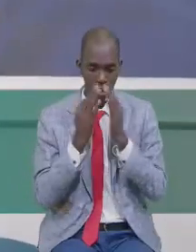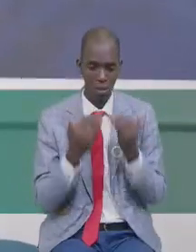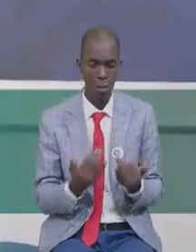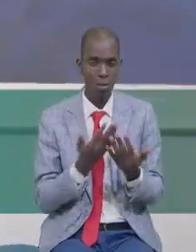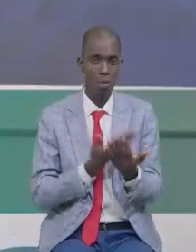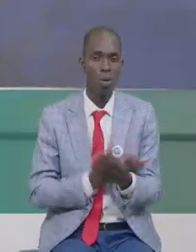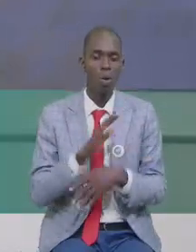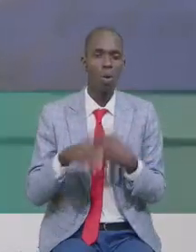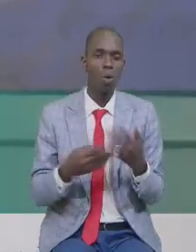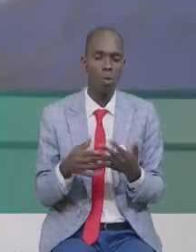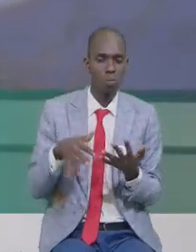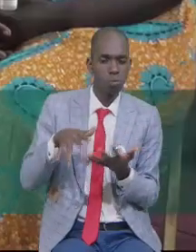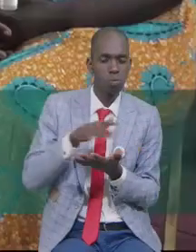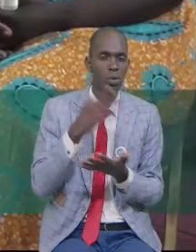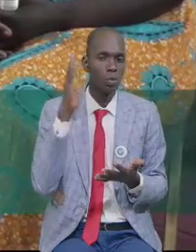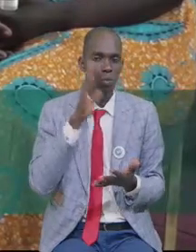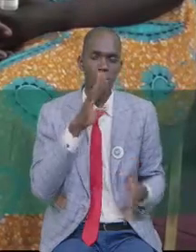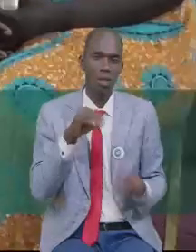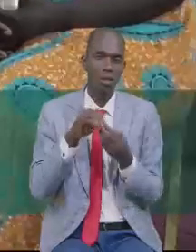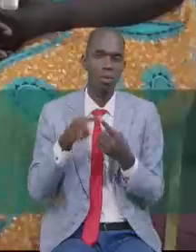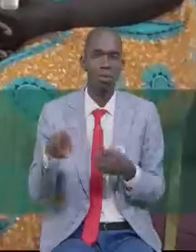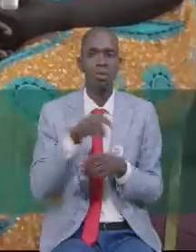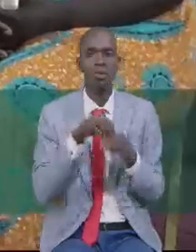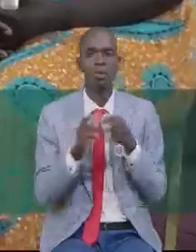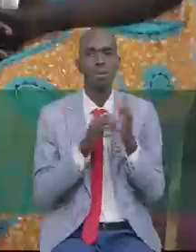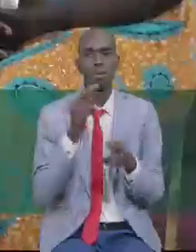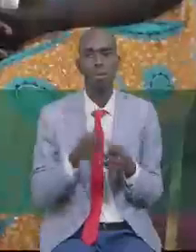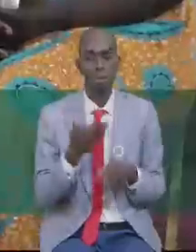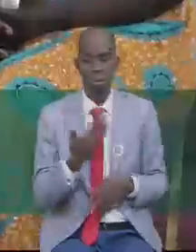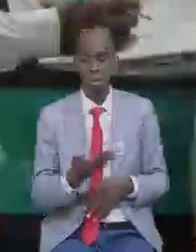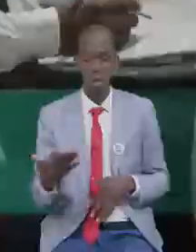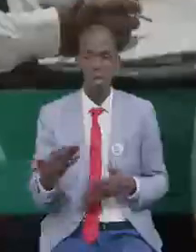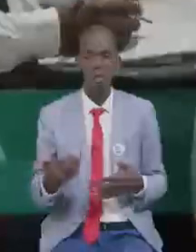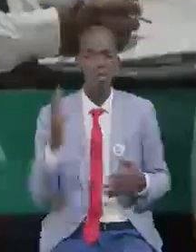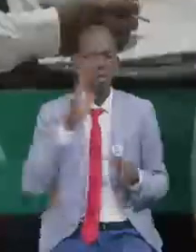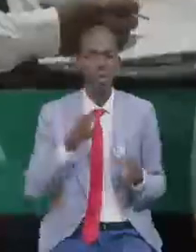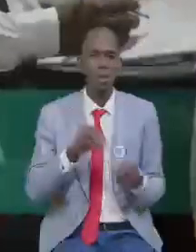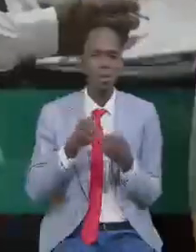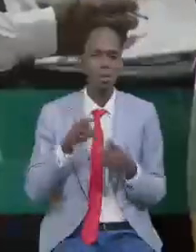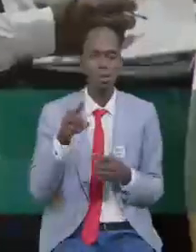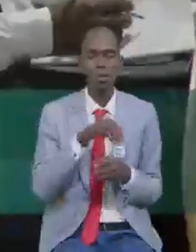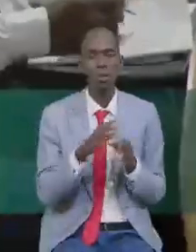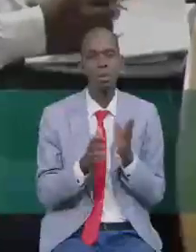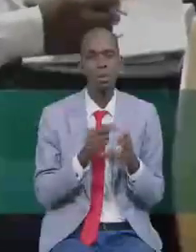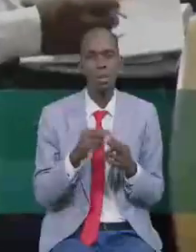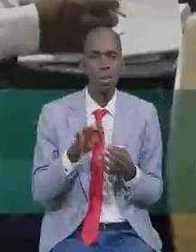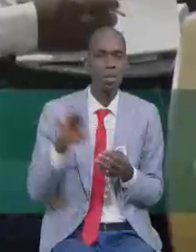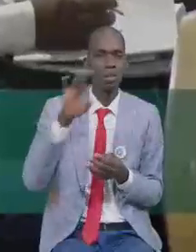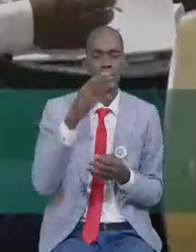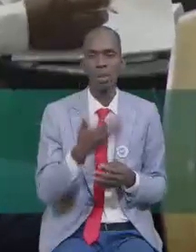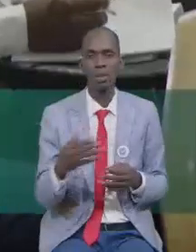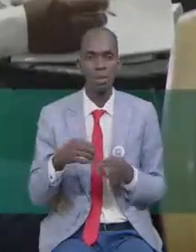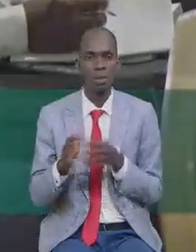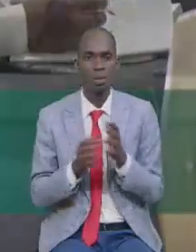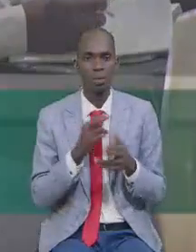shall be added unto you. Material things, spiritual things, personal thing,